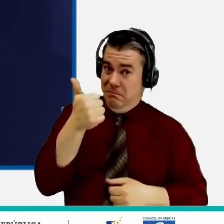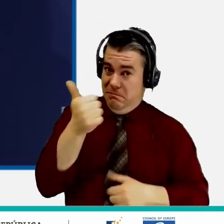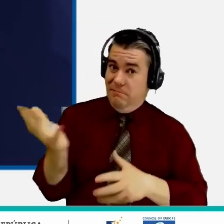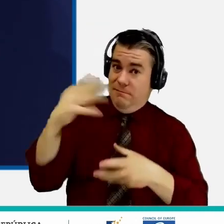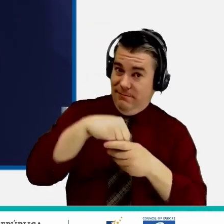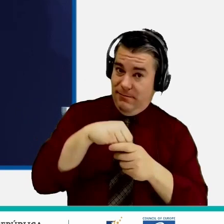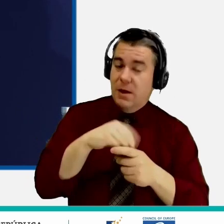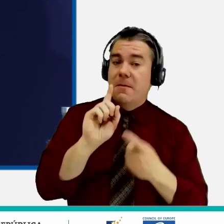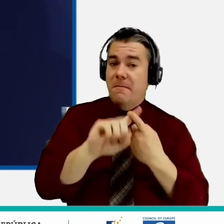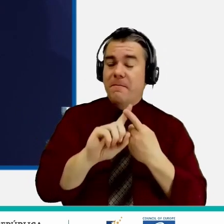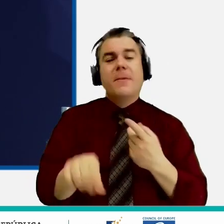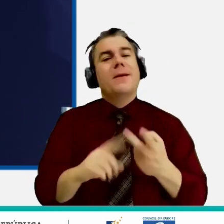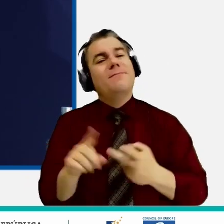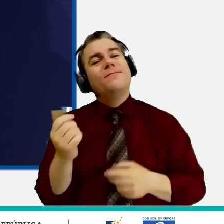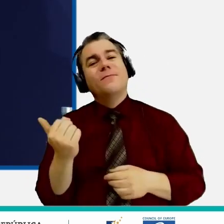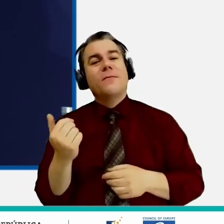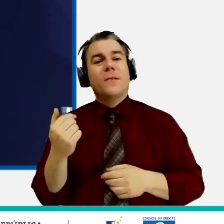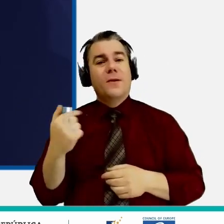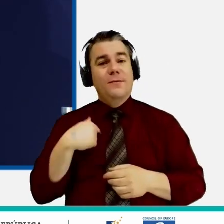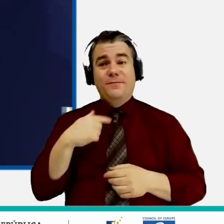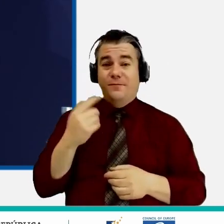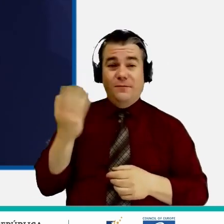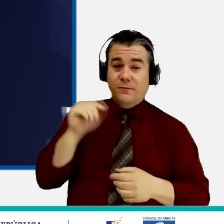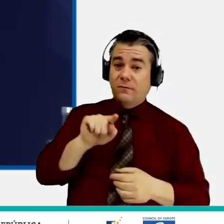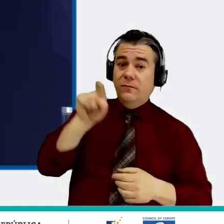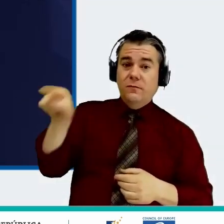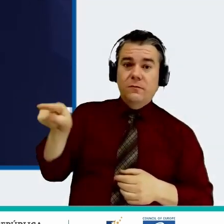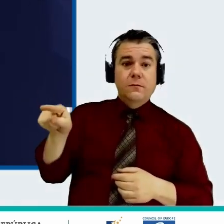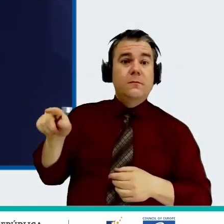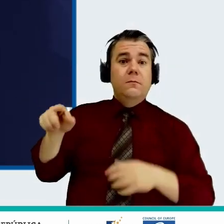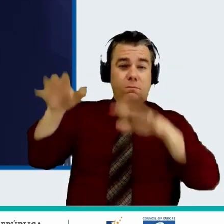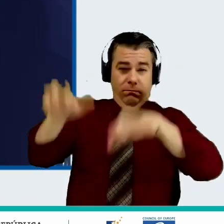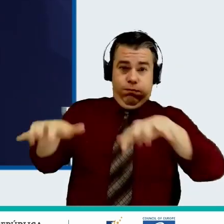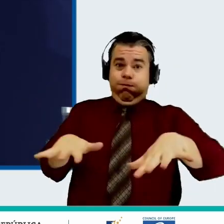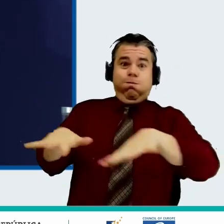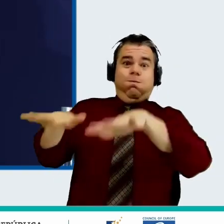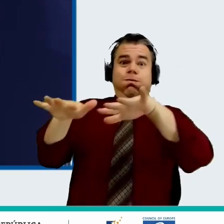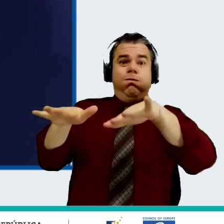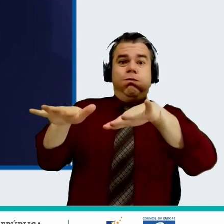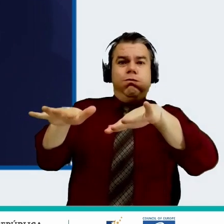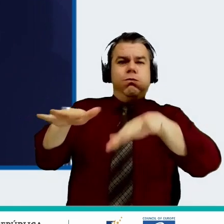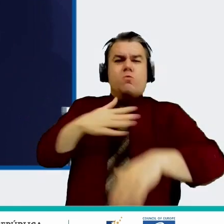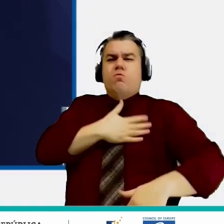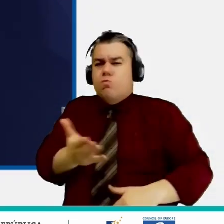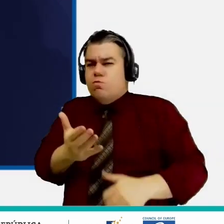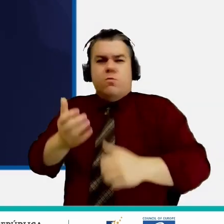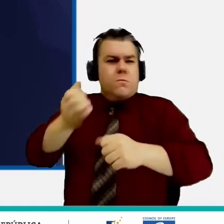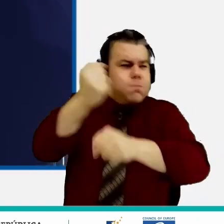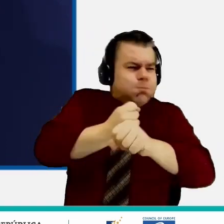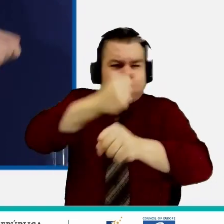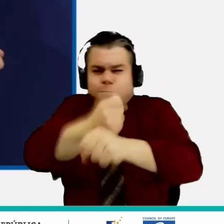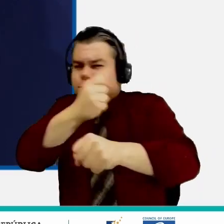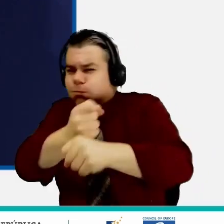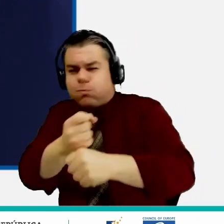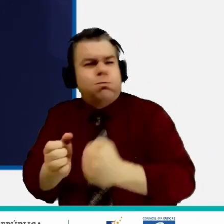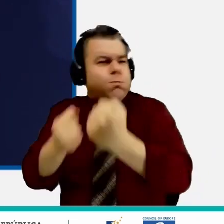also, when I was in the flood area, it were mainly young volunteers, where their spirit was still up. They were taking